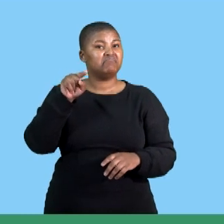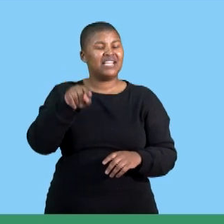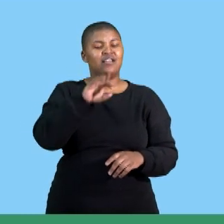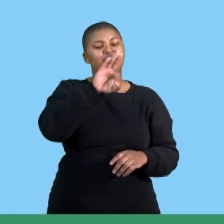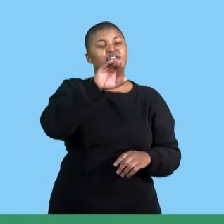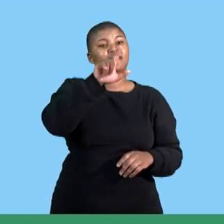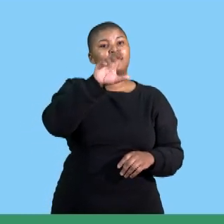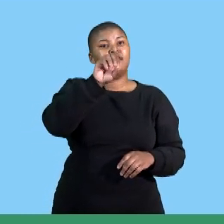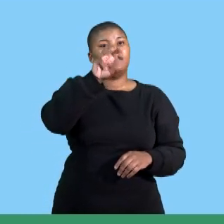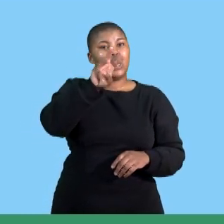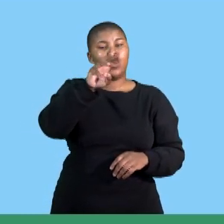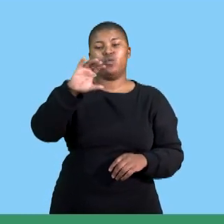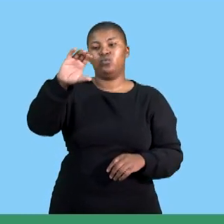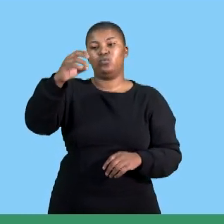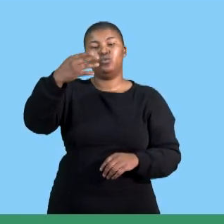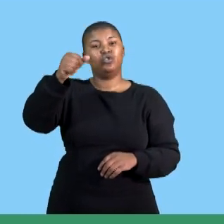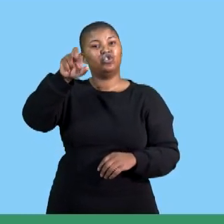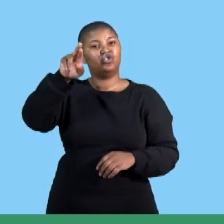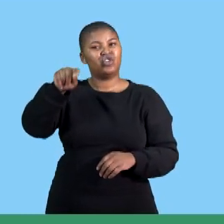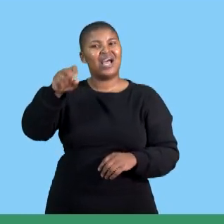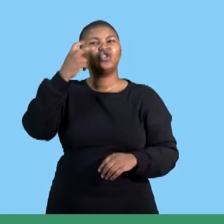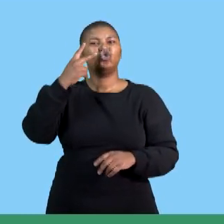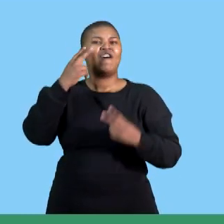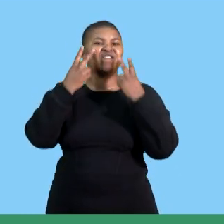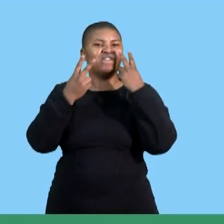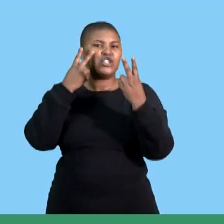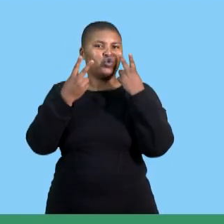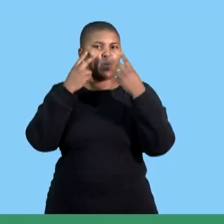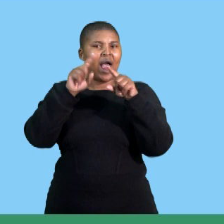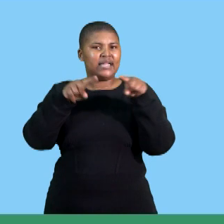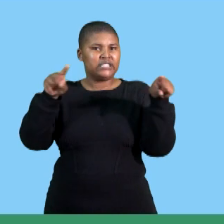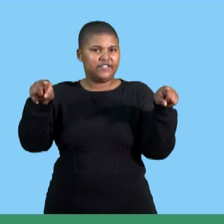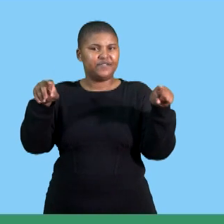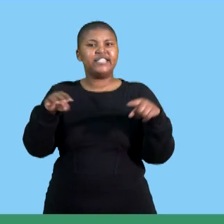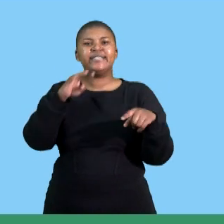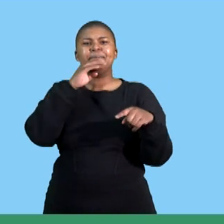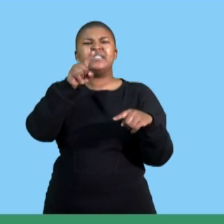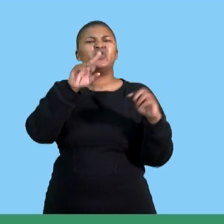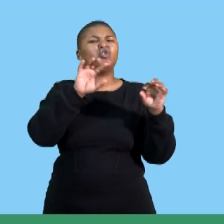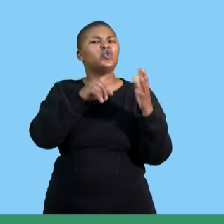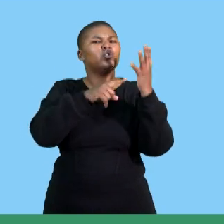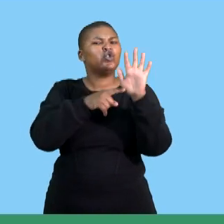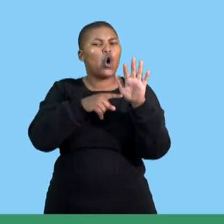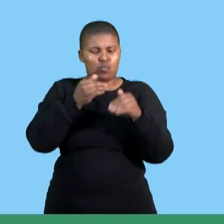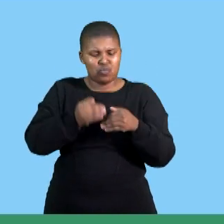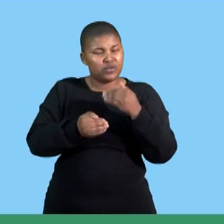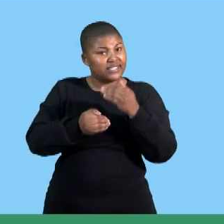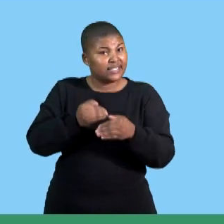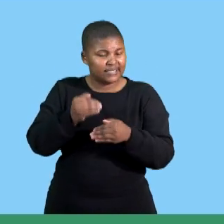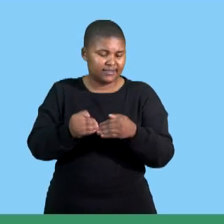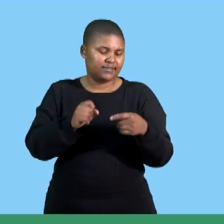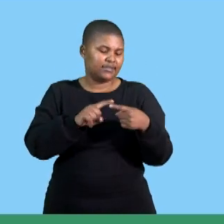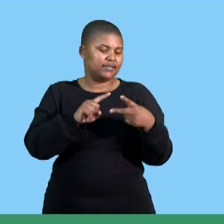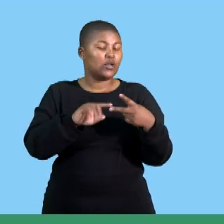representation of information using visualization techniques. It is used to illustrate